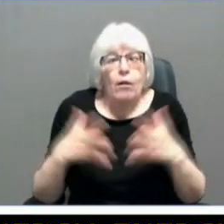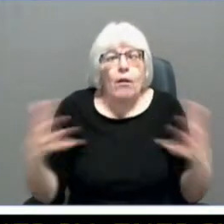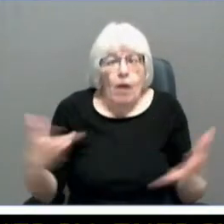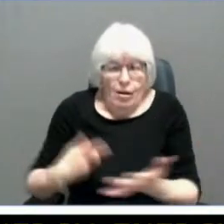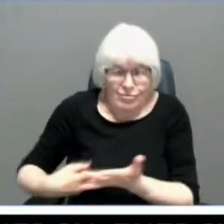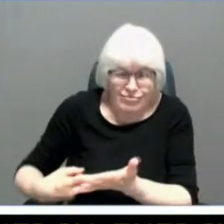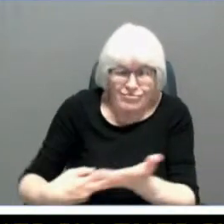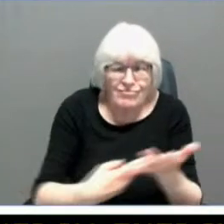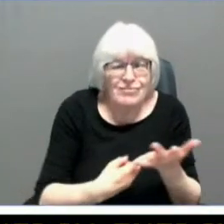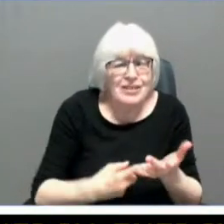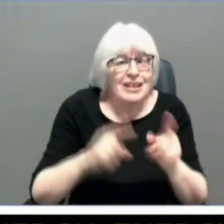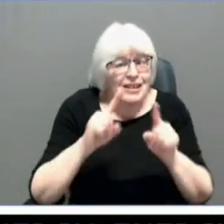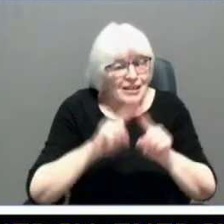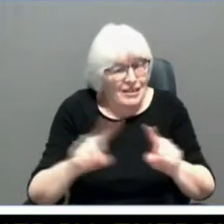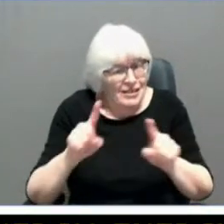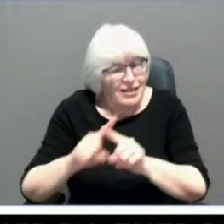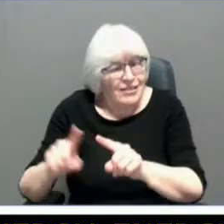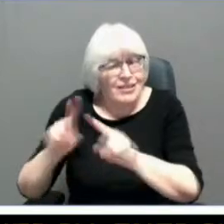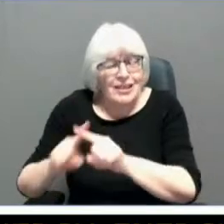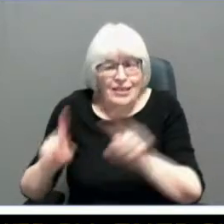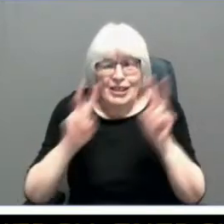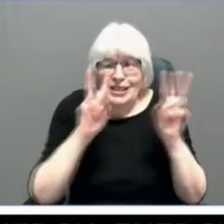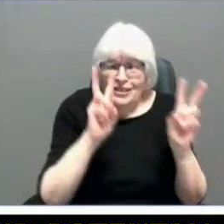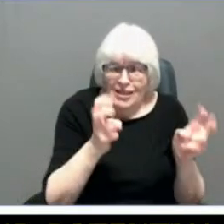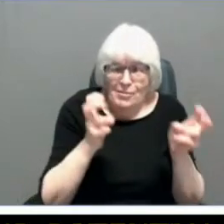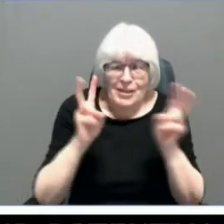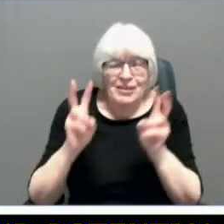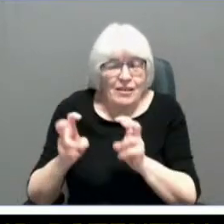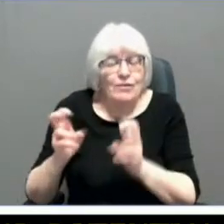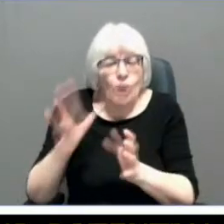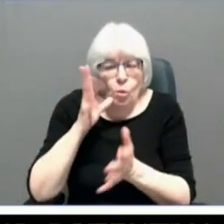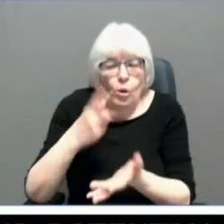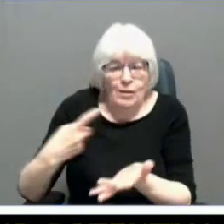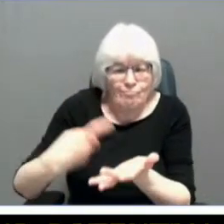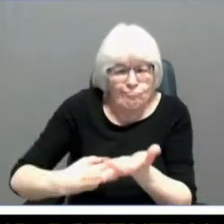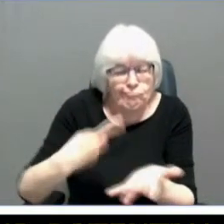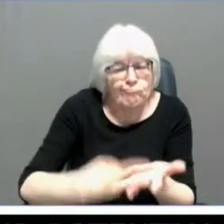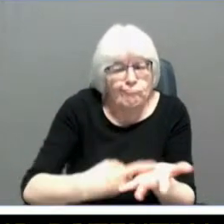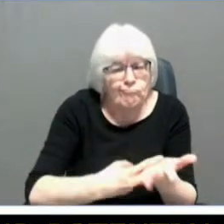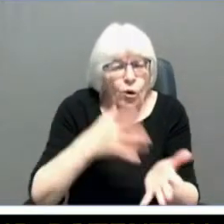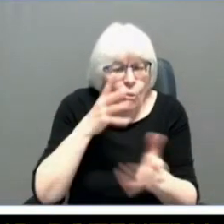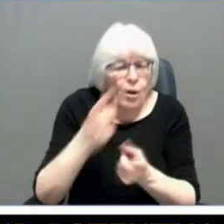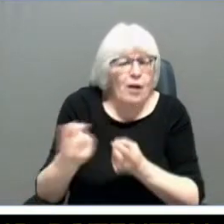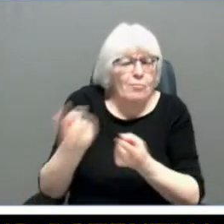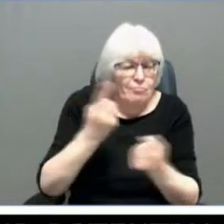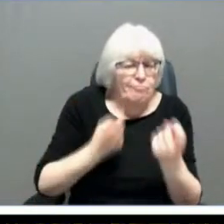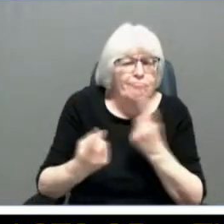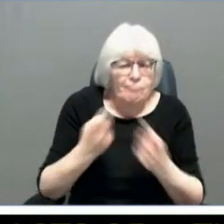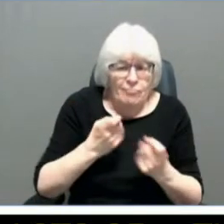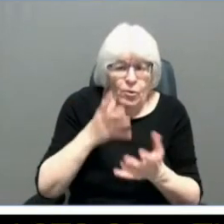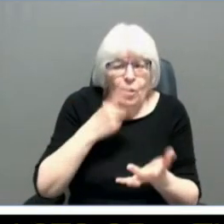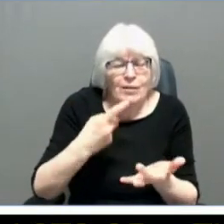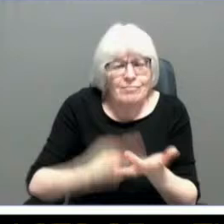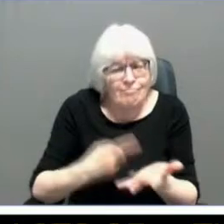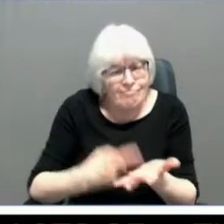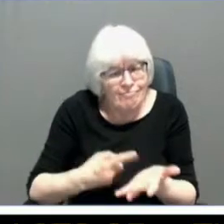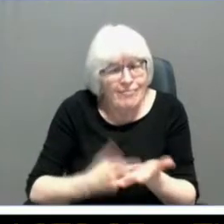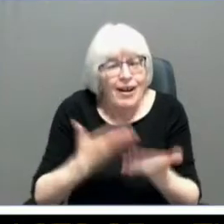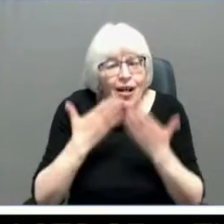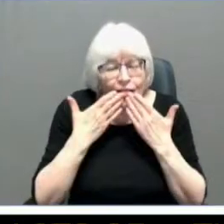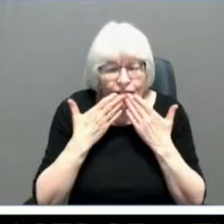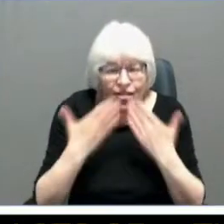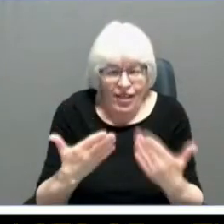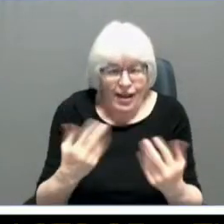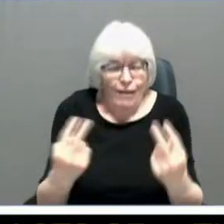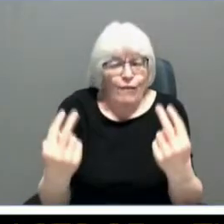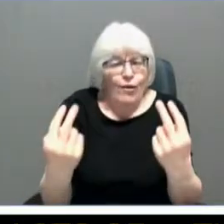happy to take some questions on those and any other topics that we may have today. But thank you for joining us here in